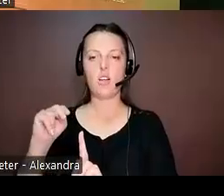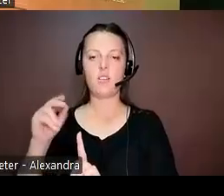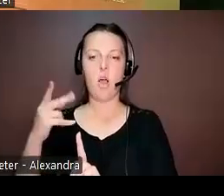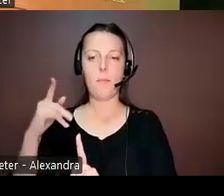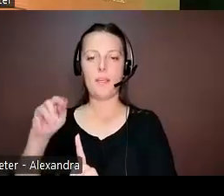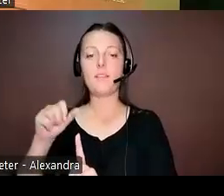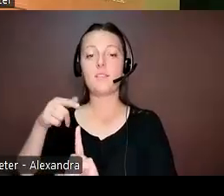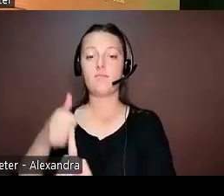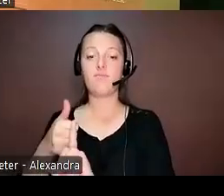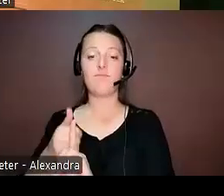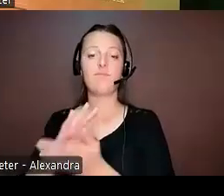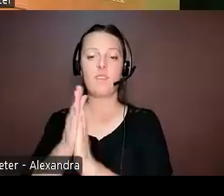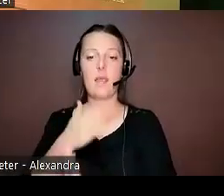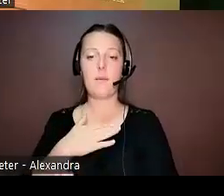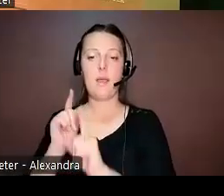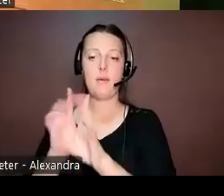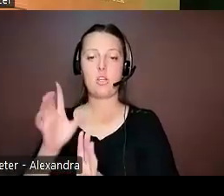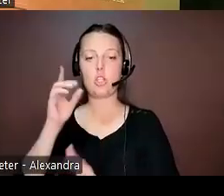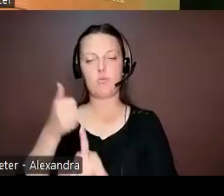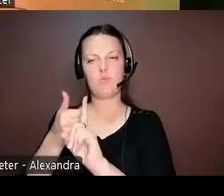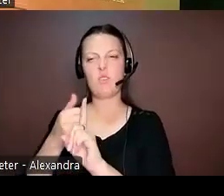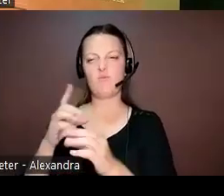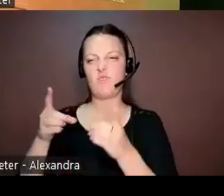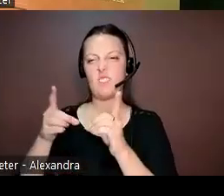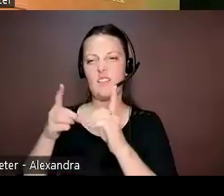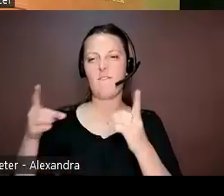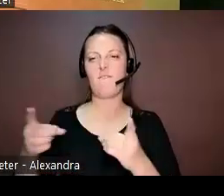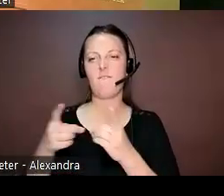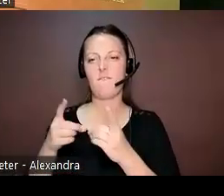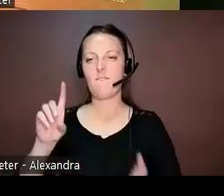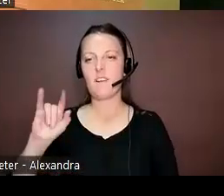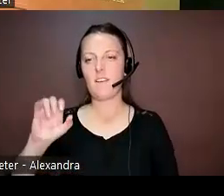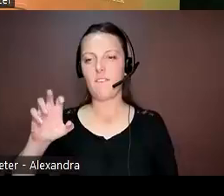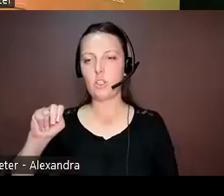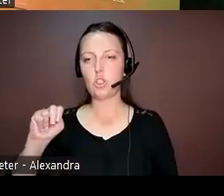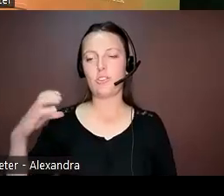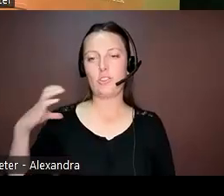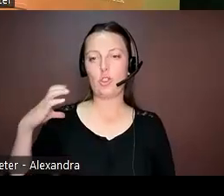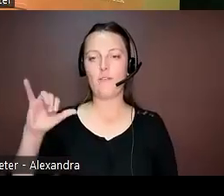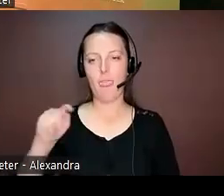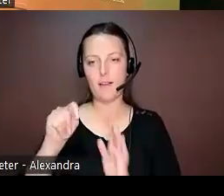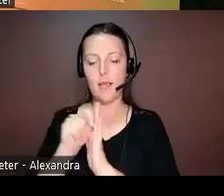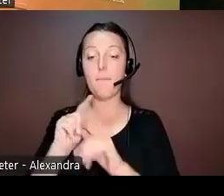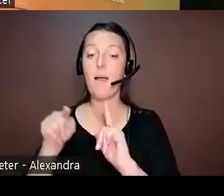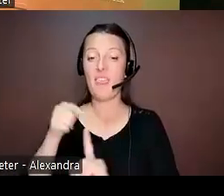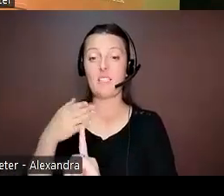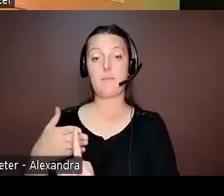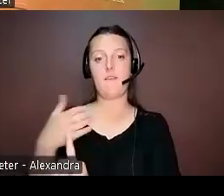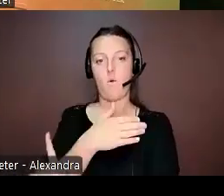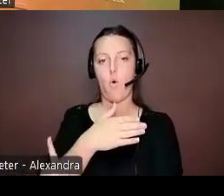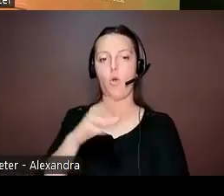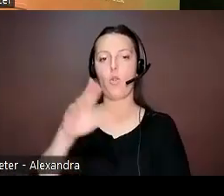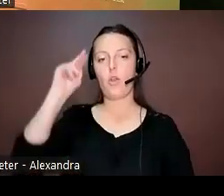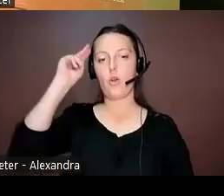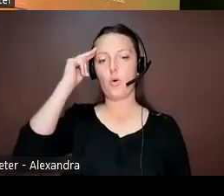time. And now this was before behavioral neurology and neuropsychiatry fellowship